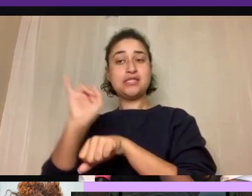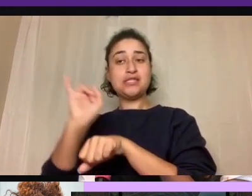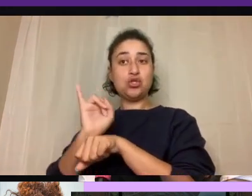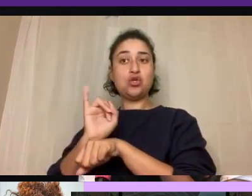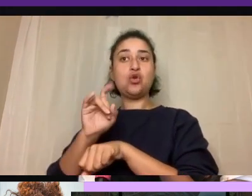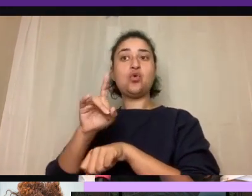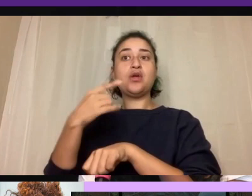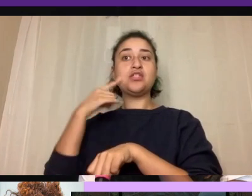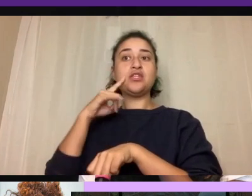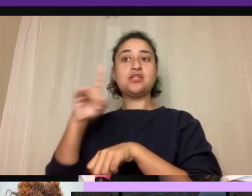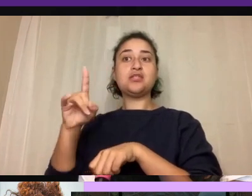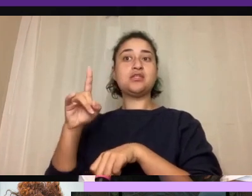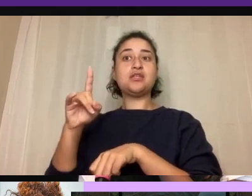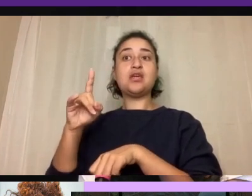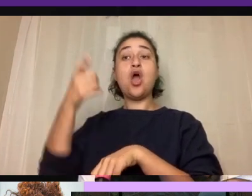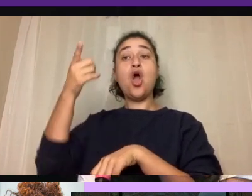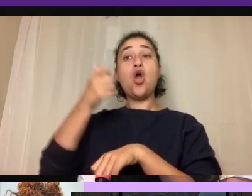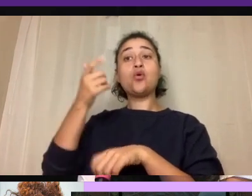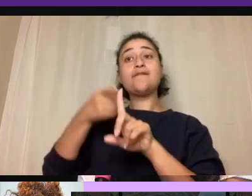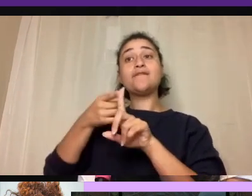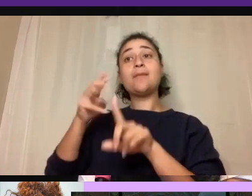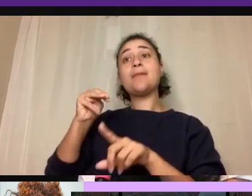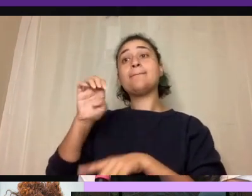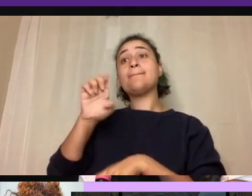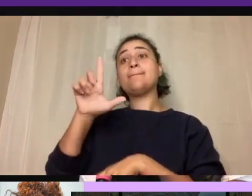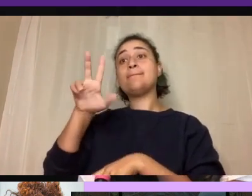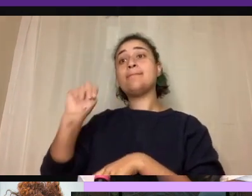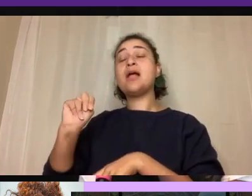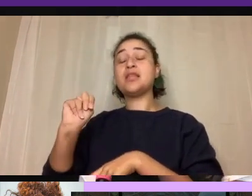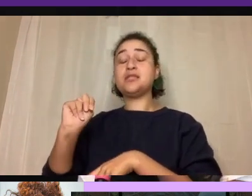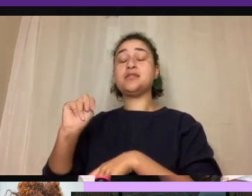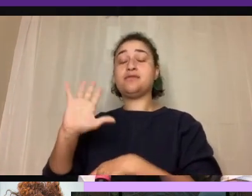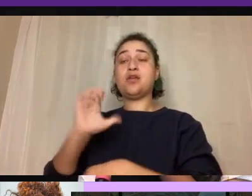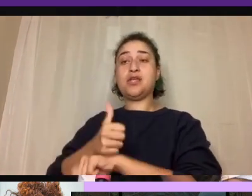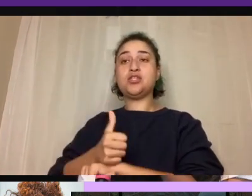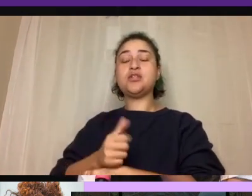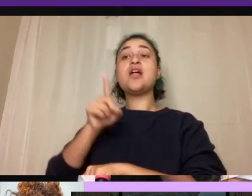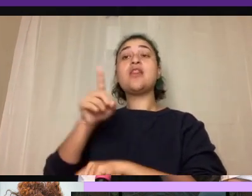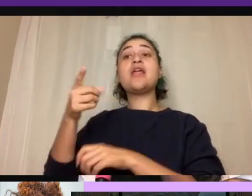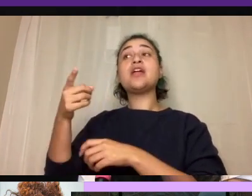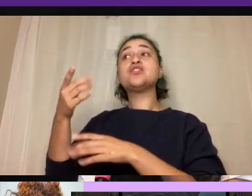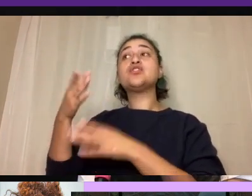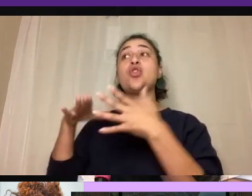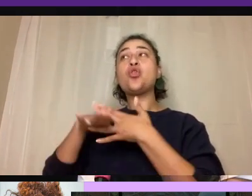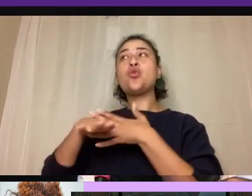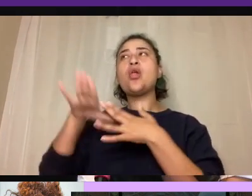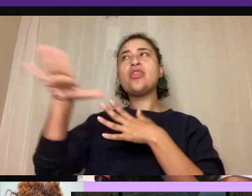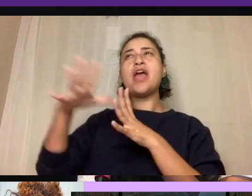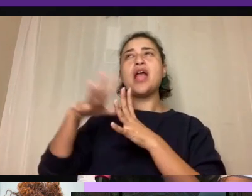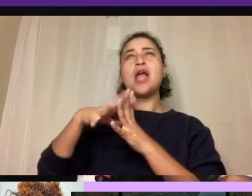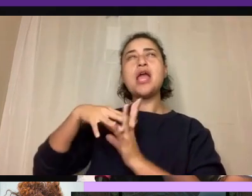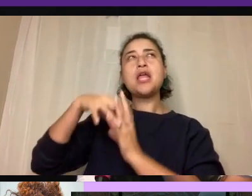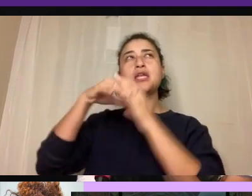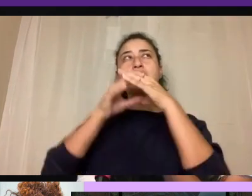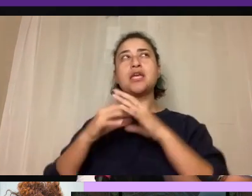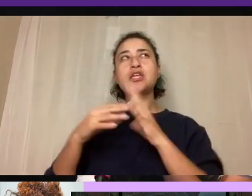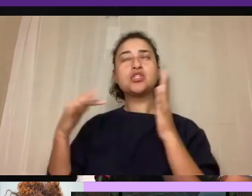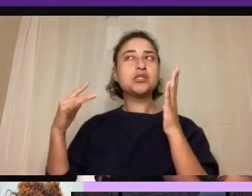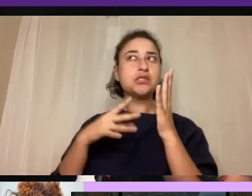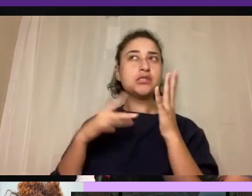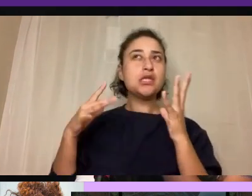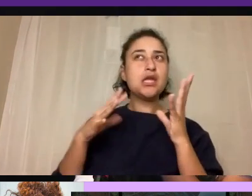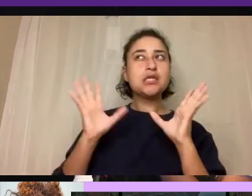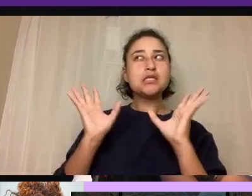Mellon. And so that formation came together through their intersectional studies collective docket. So